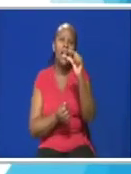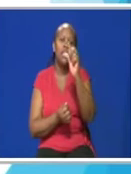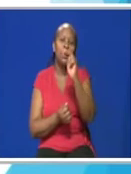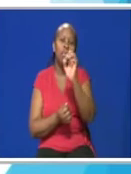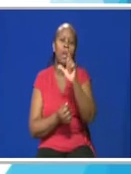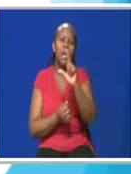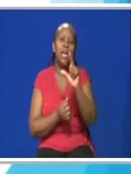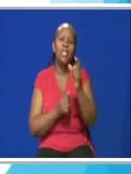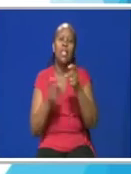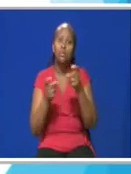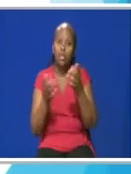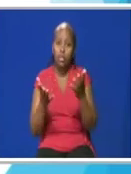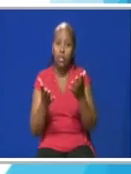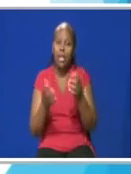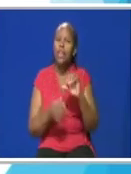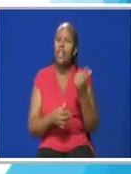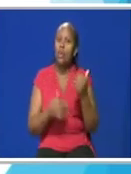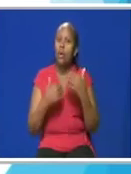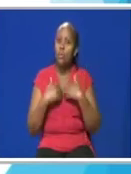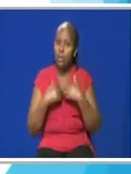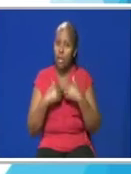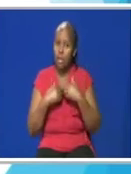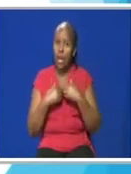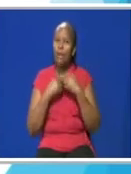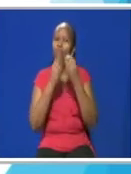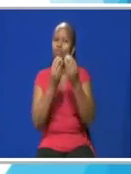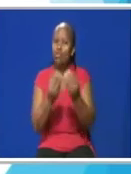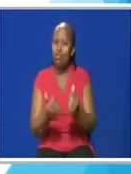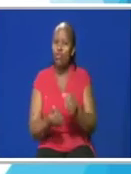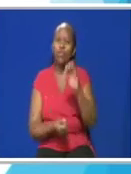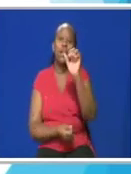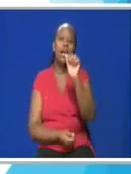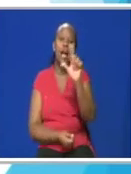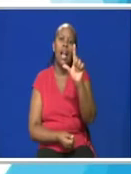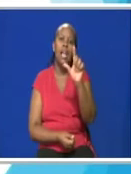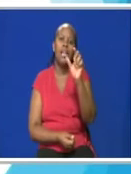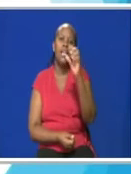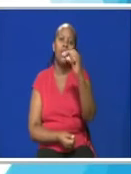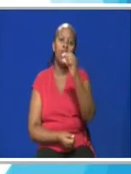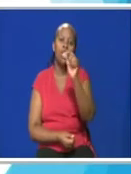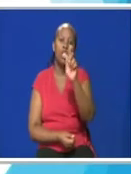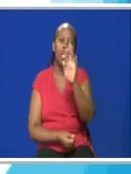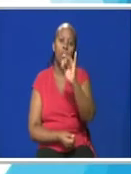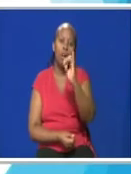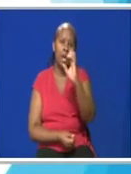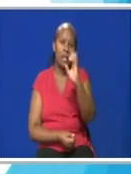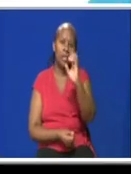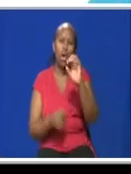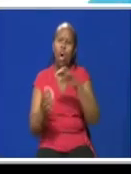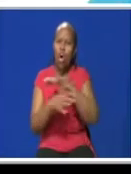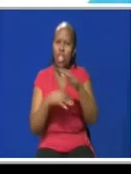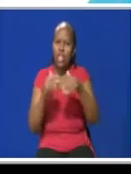expressions. The other one, we have solving algebraic expression. Remember, all these are